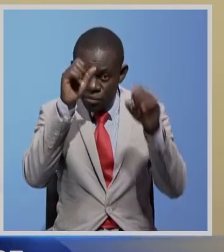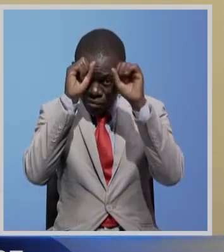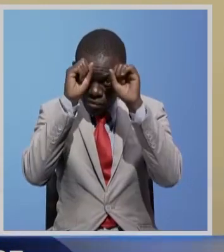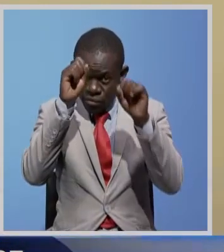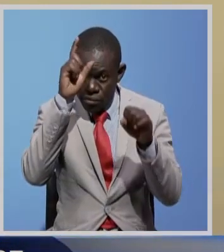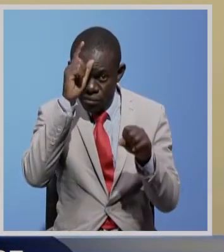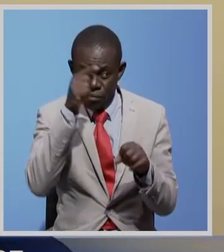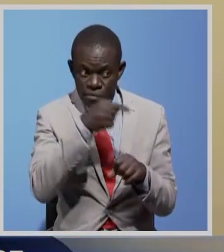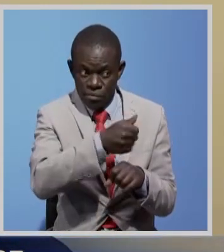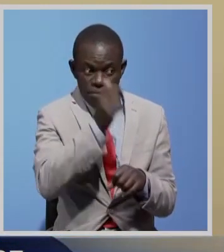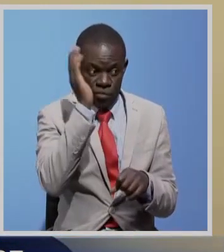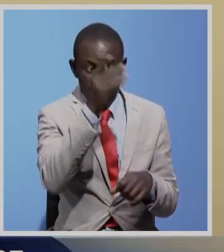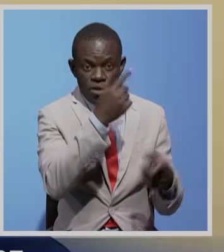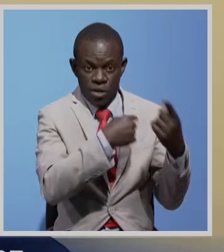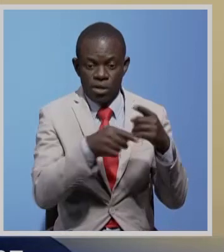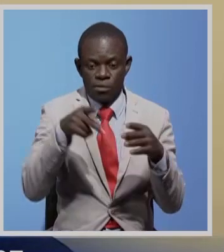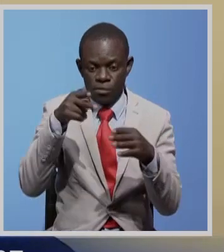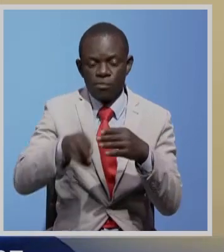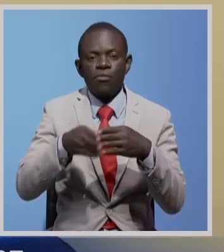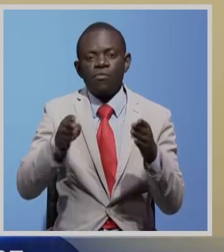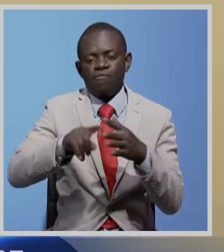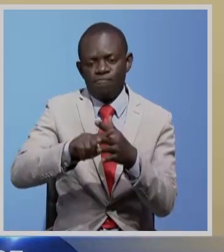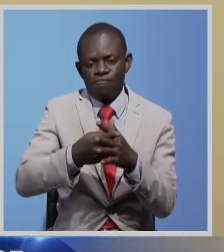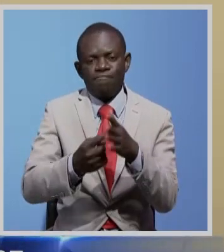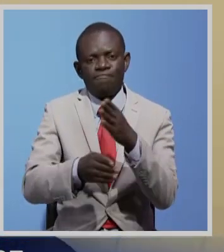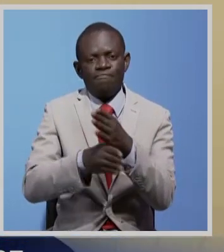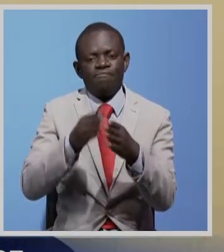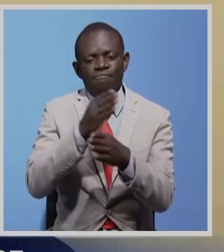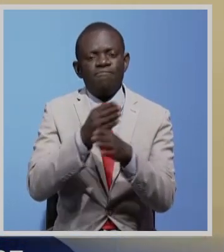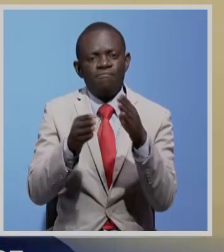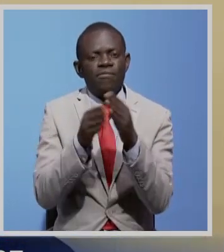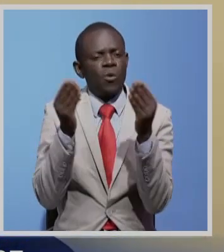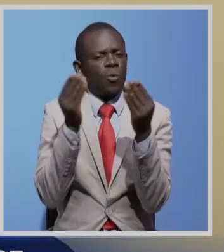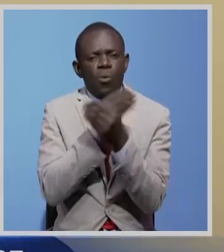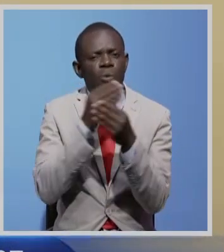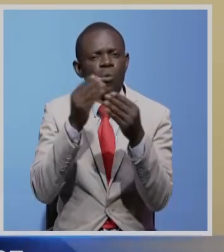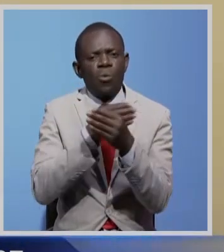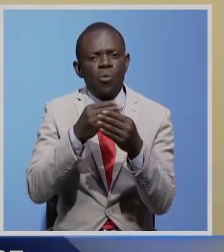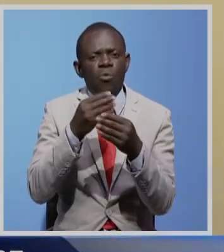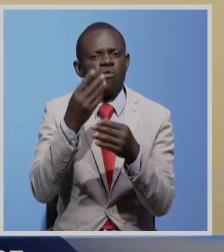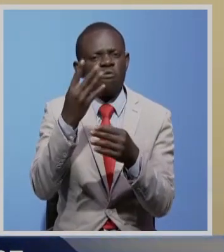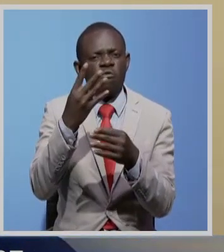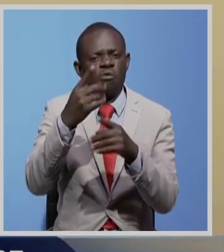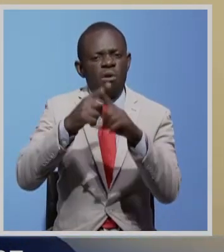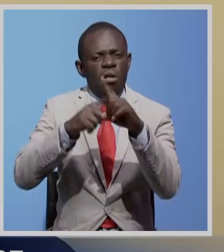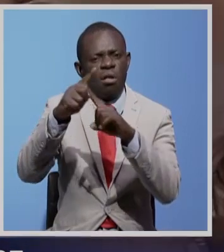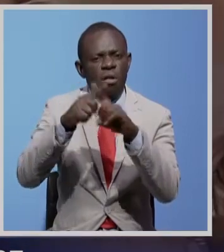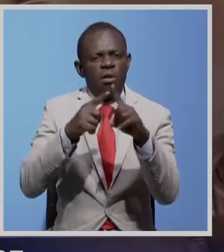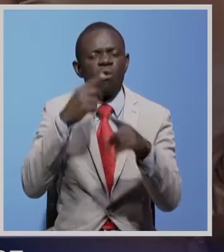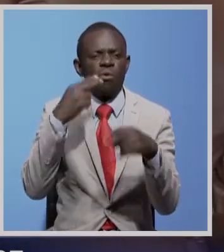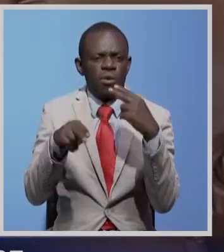a four-star hotel, which is one of the pledges that were given during the Southern Province